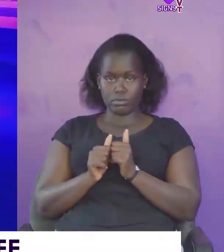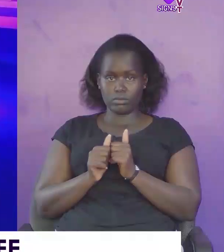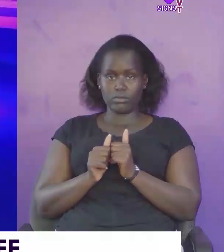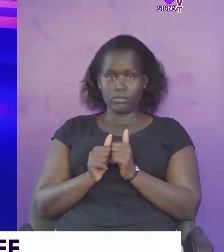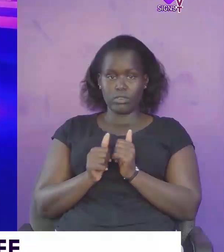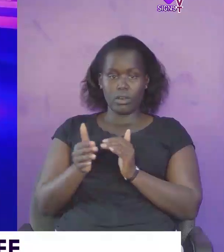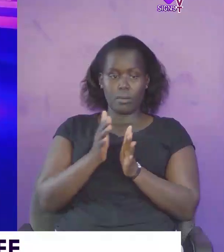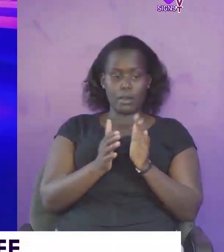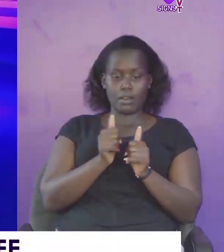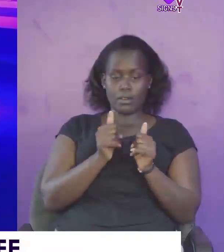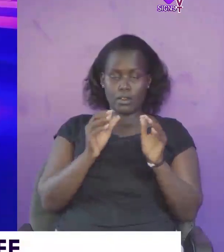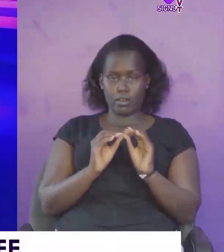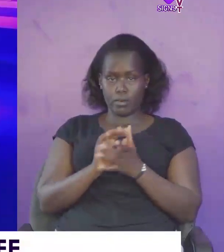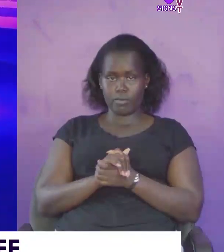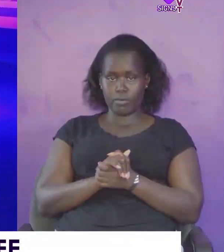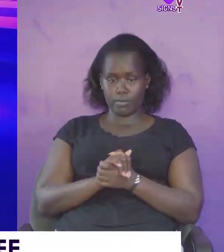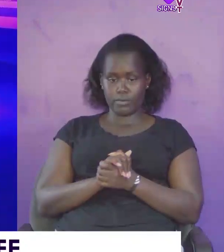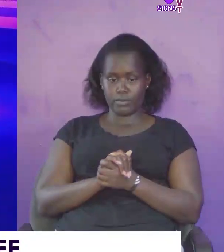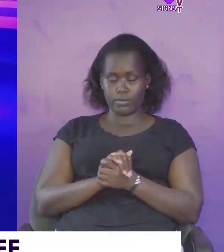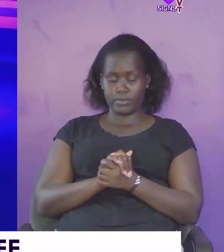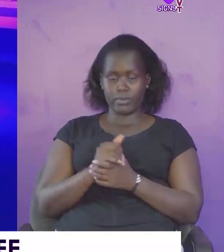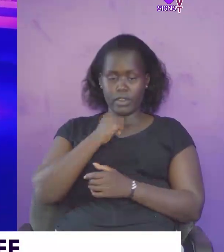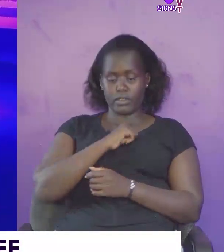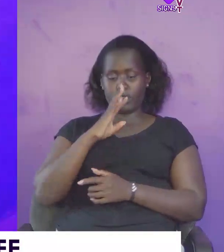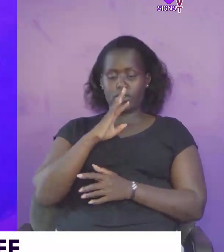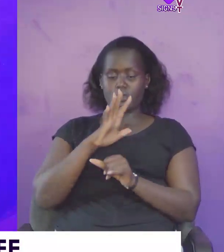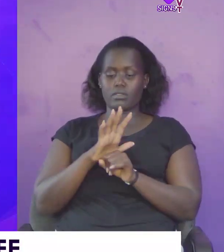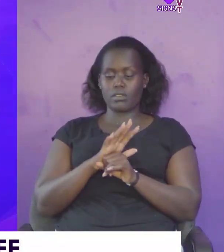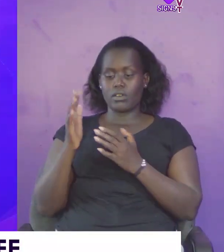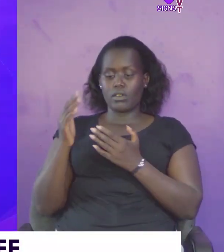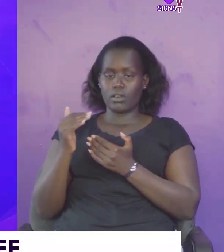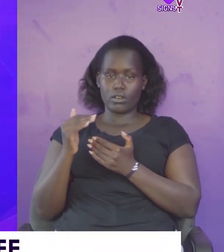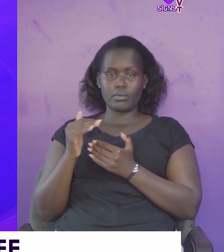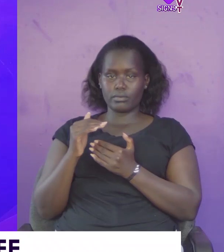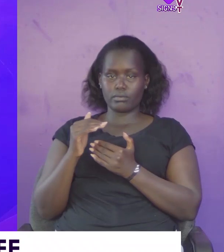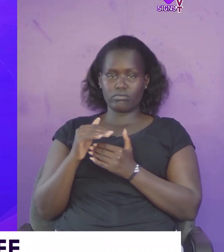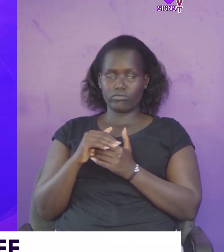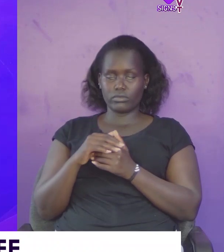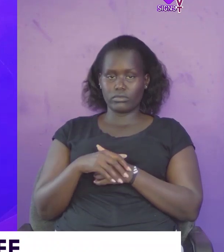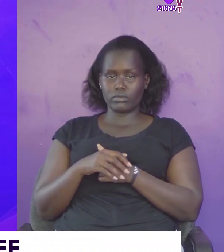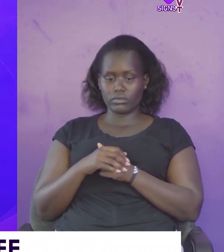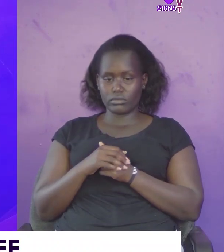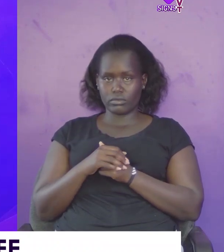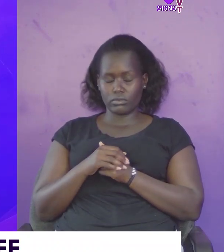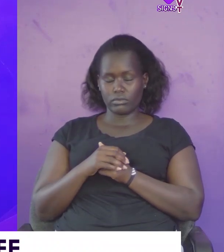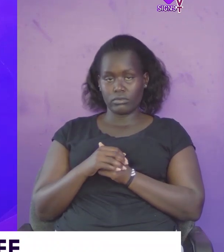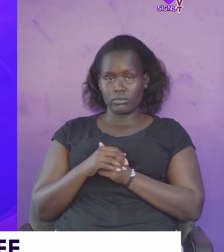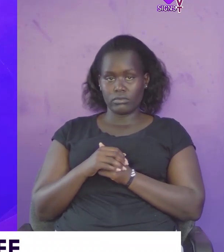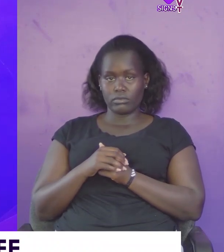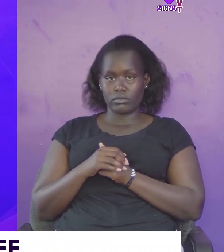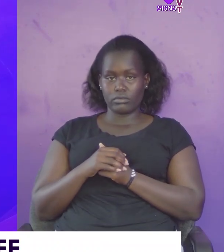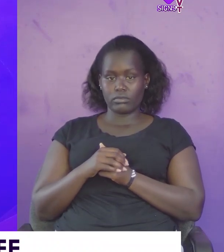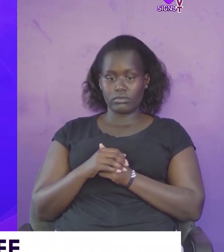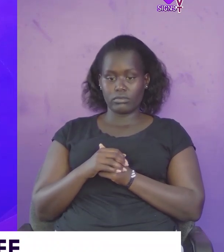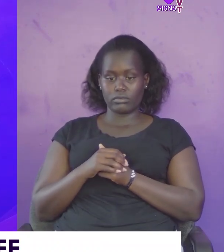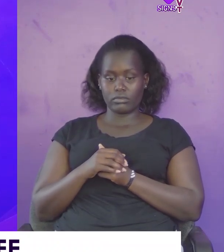mmeziuvasi. But honestly, Brian, sorry, I'm speaking so much. No, it's I hope I'm taking Irene Chebiwott vizuri. When I interrupt you,